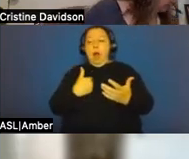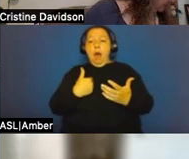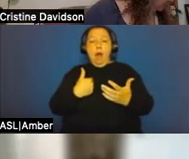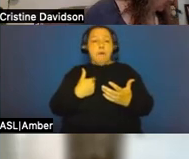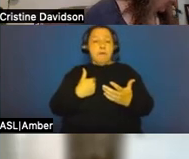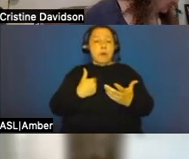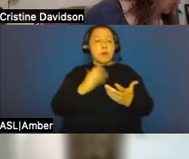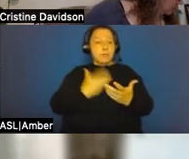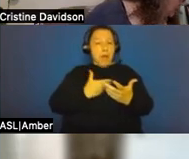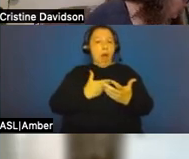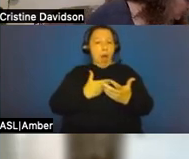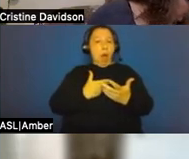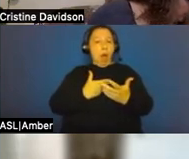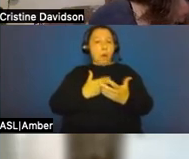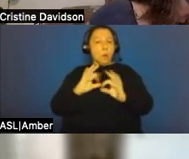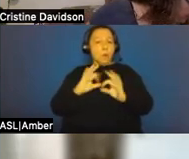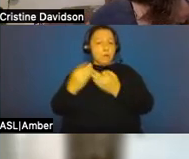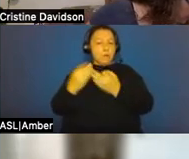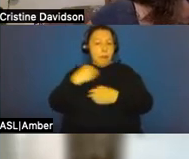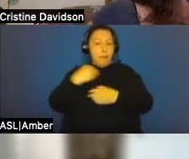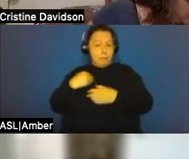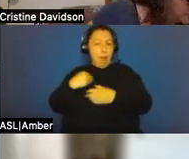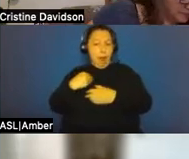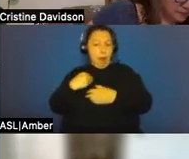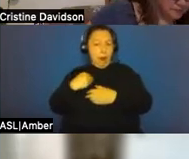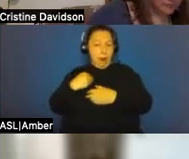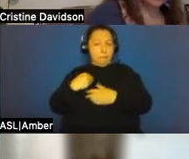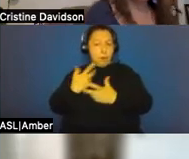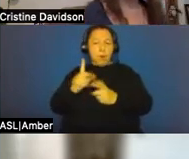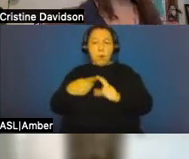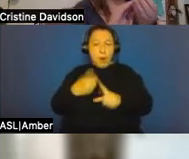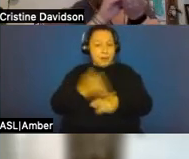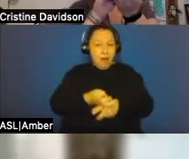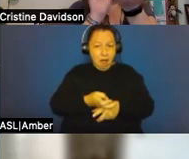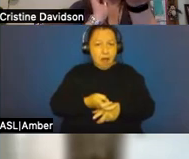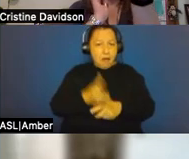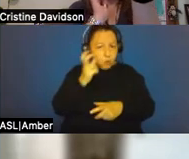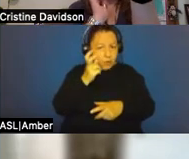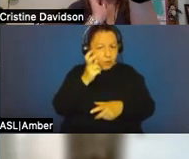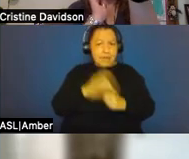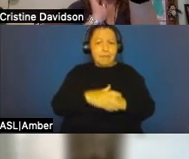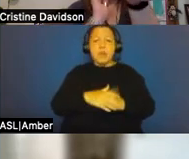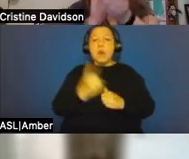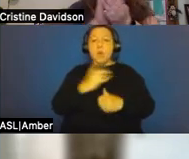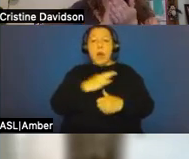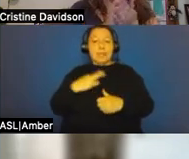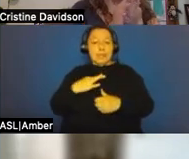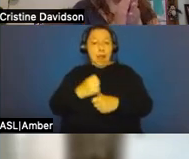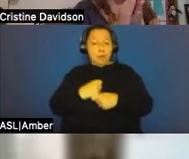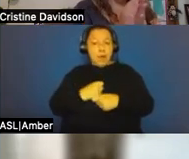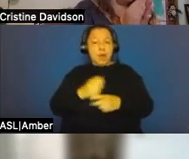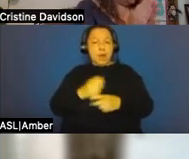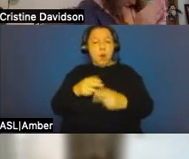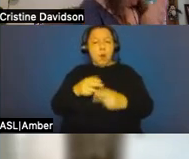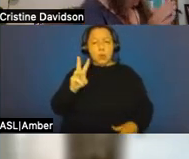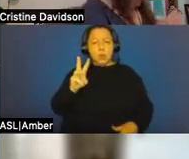ancestors when it's hard stuff to listen to. One of our staff made what's called wasna, which is an